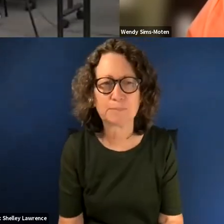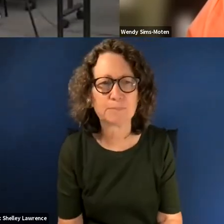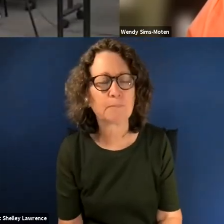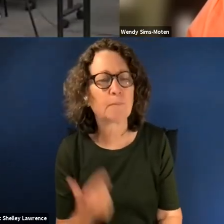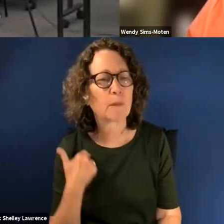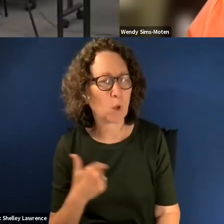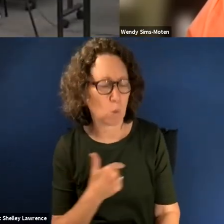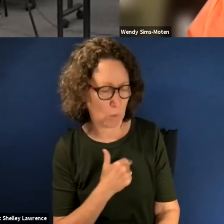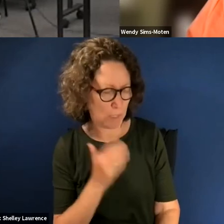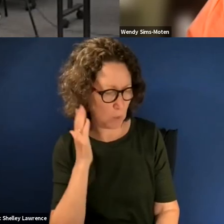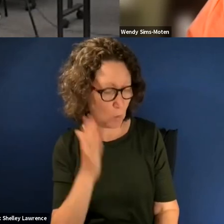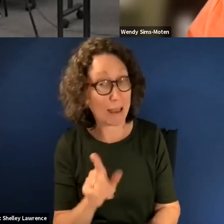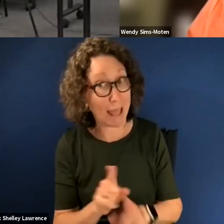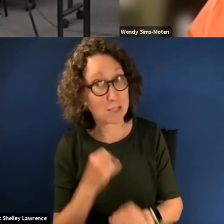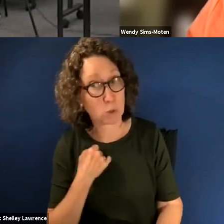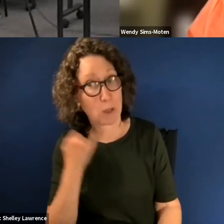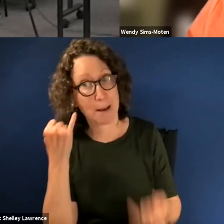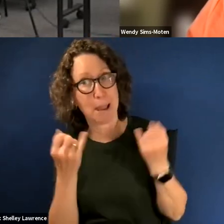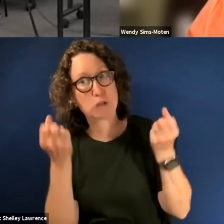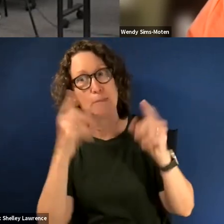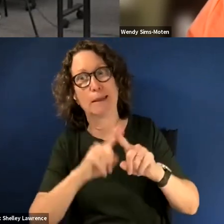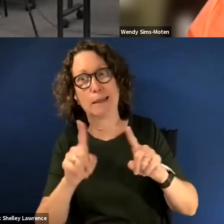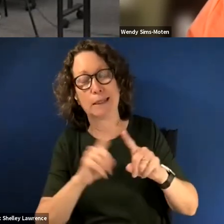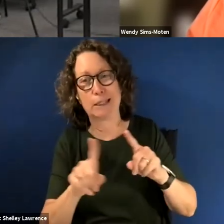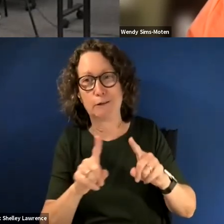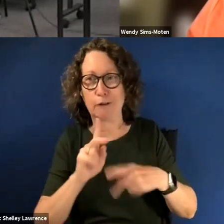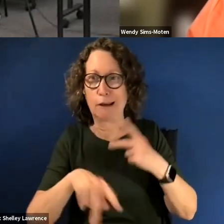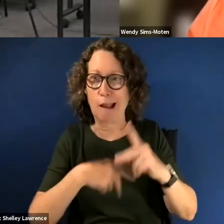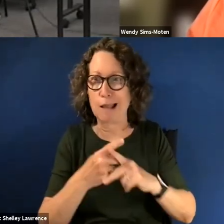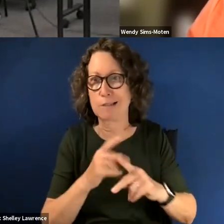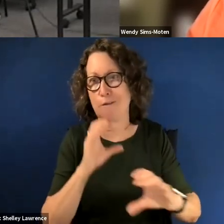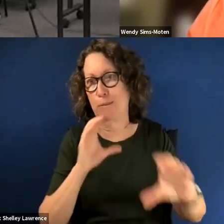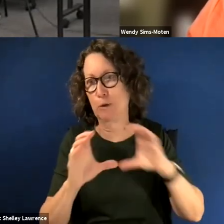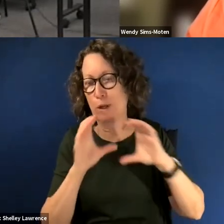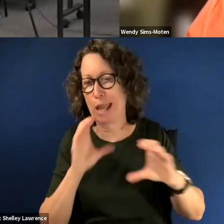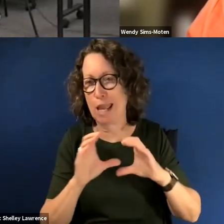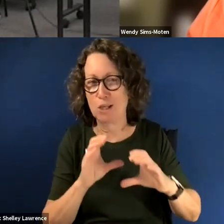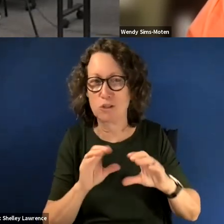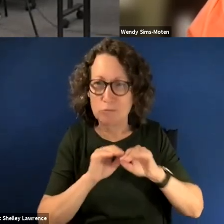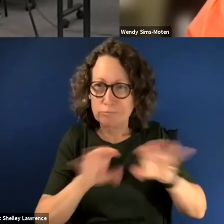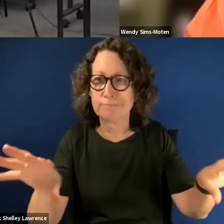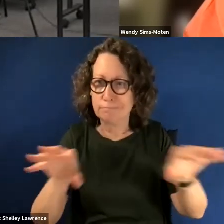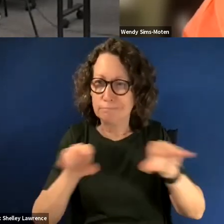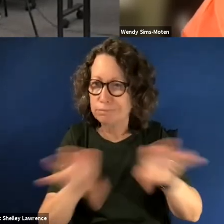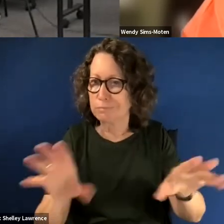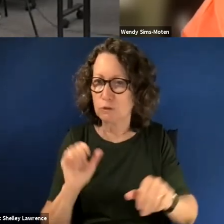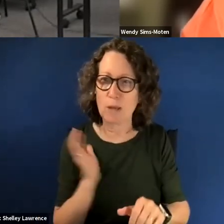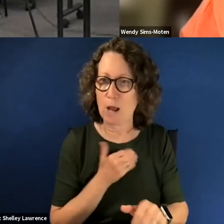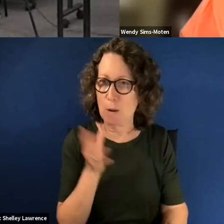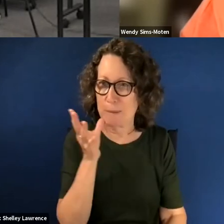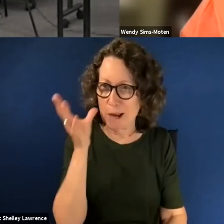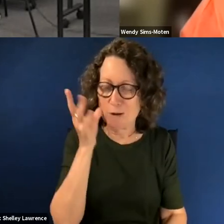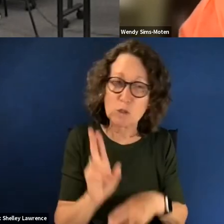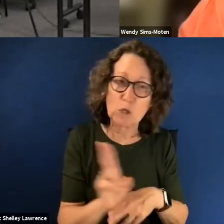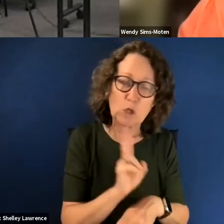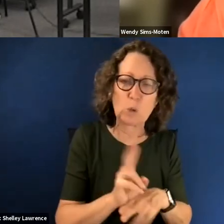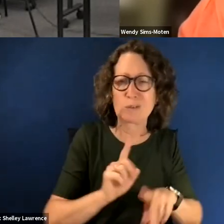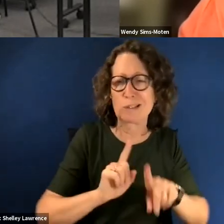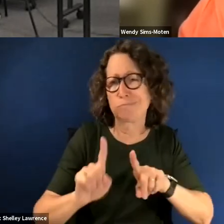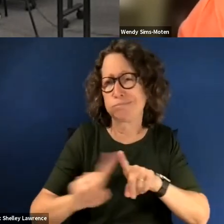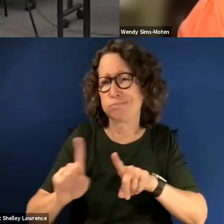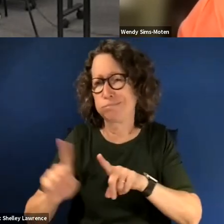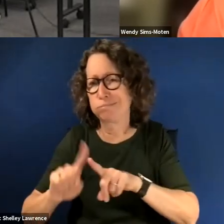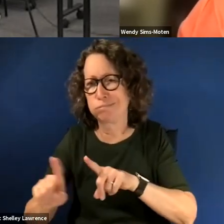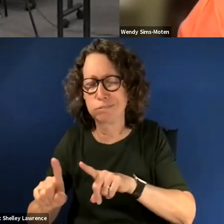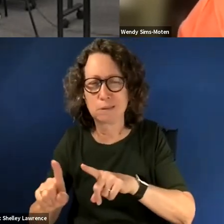be doing, as you can imagine, many waves of communication out to our parents using all of our